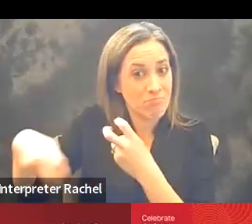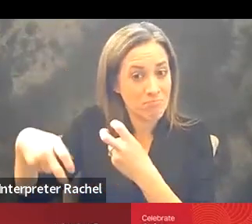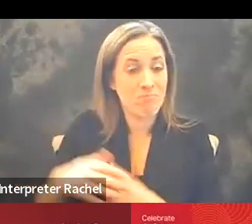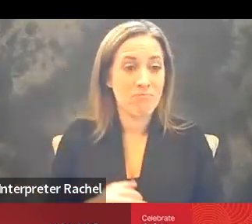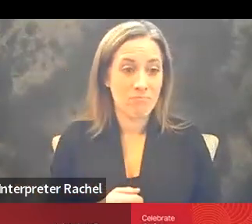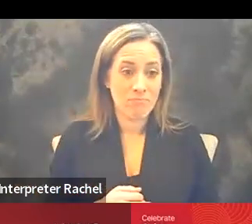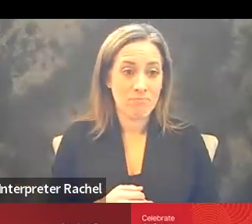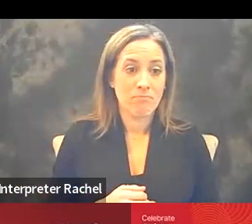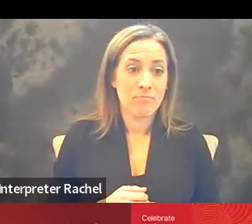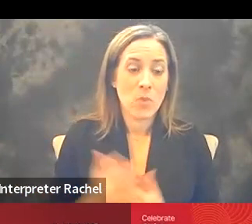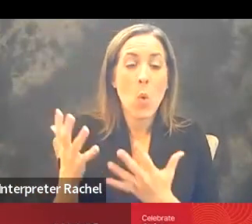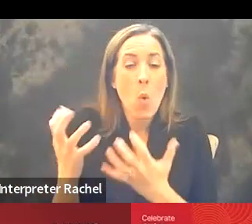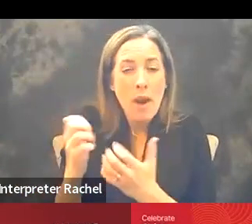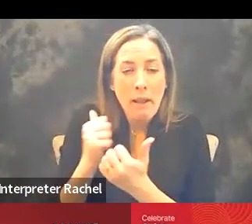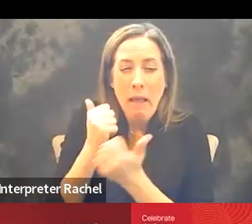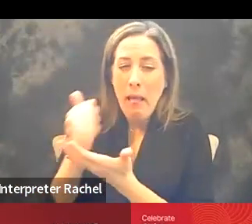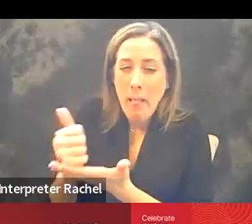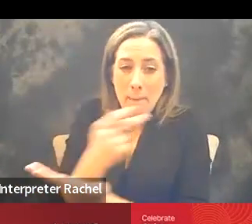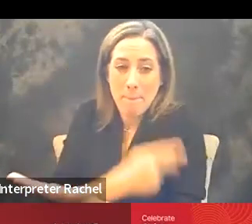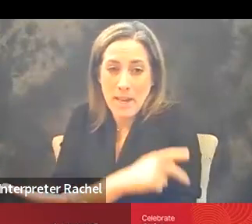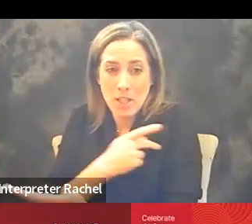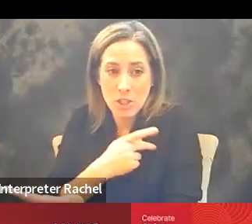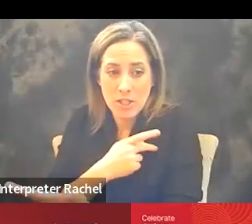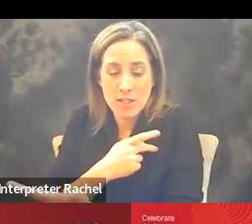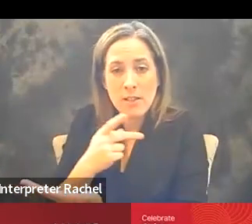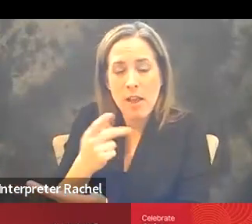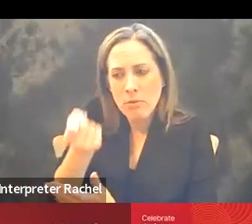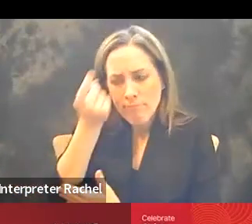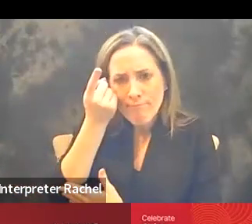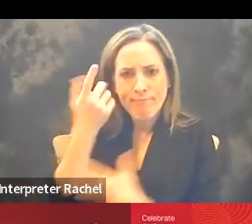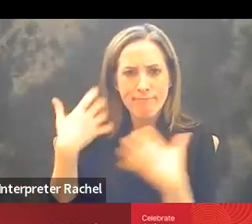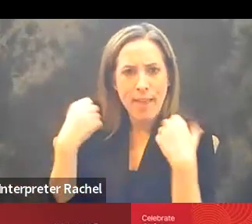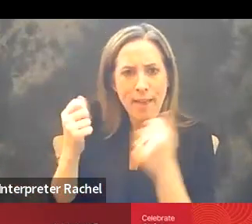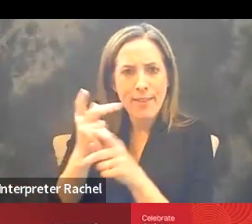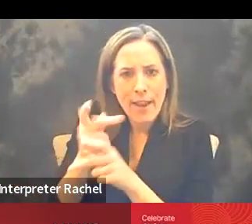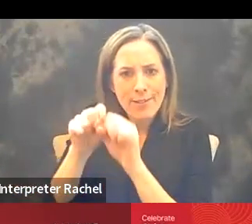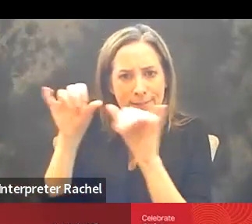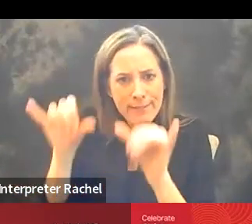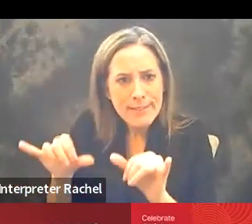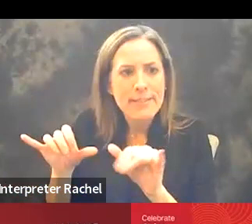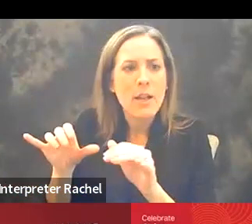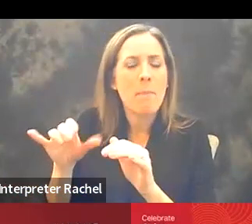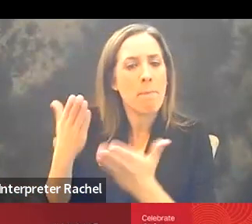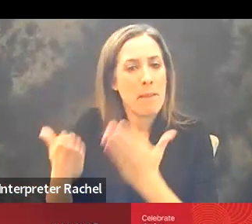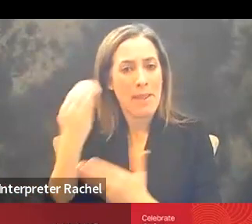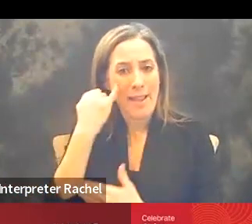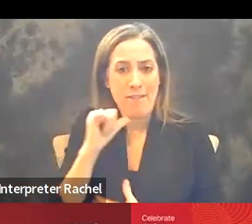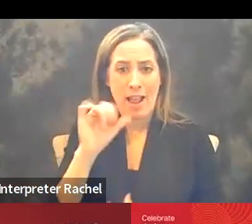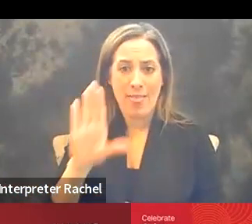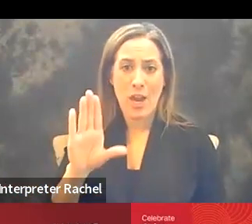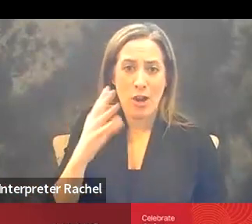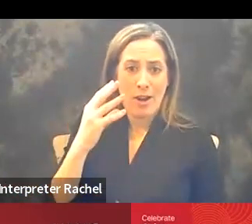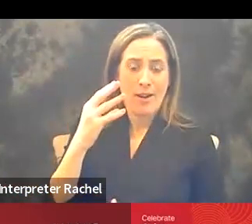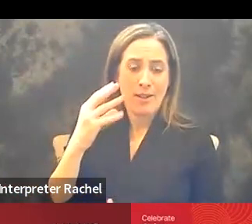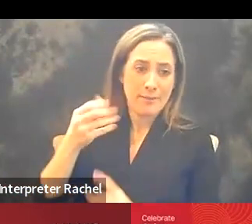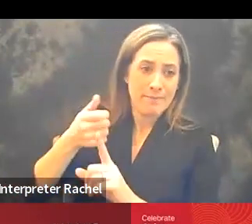want to help our patients achieve some level of health literacy, even if that's not the area of expertise per se. You know, I